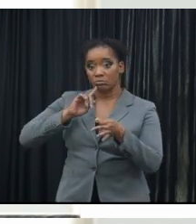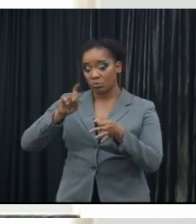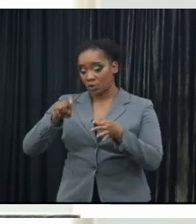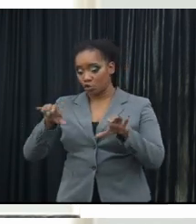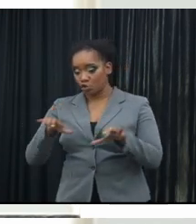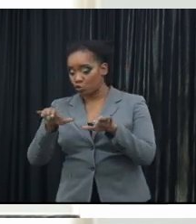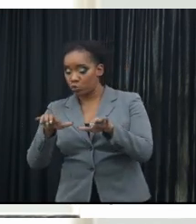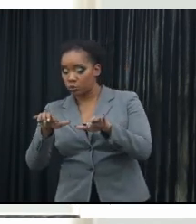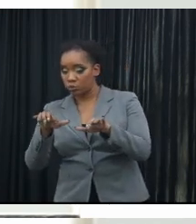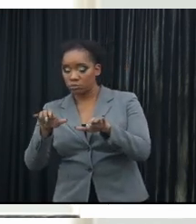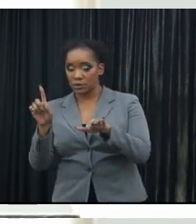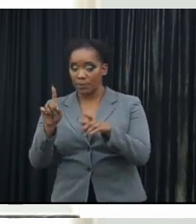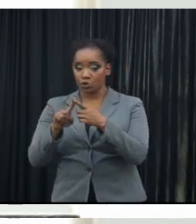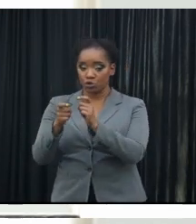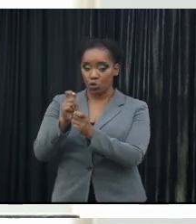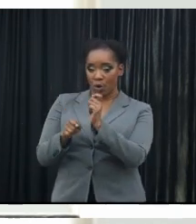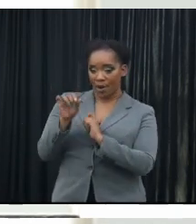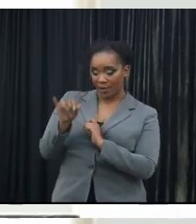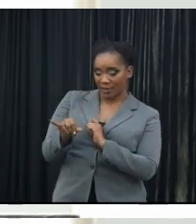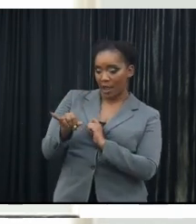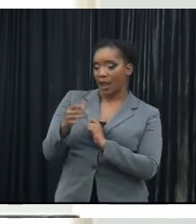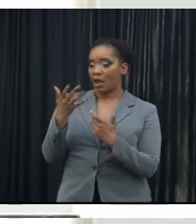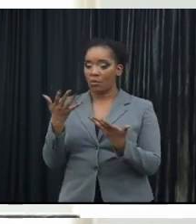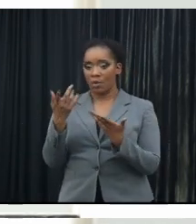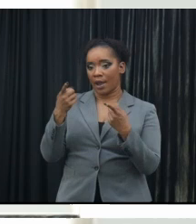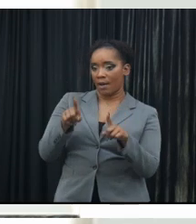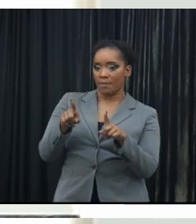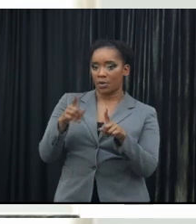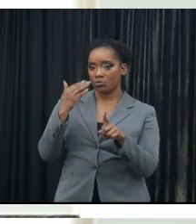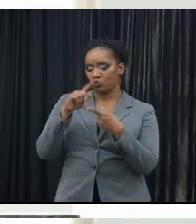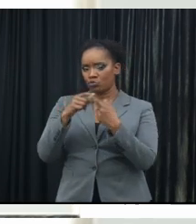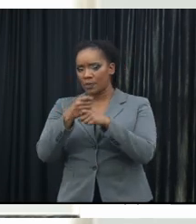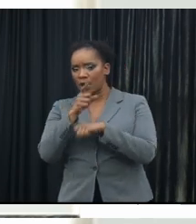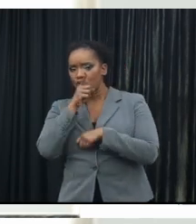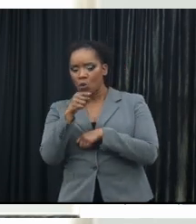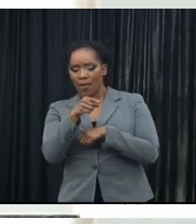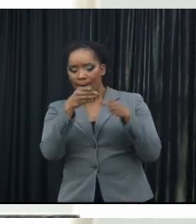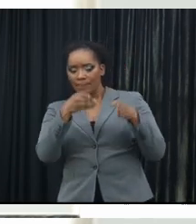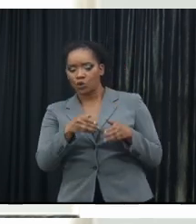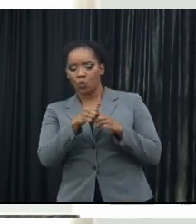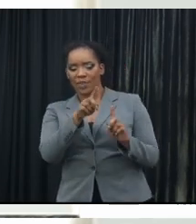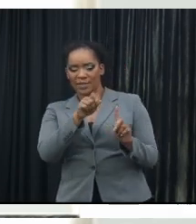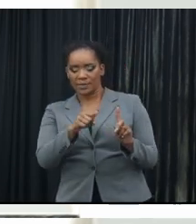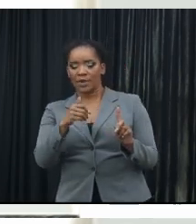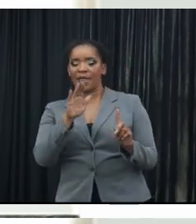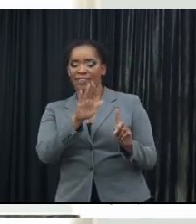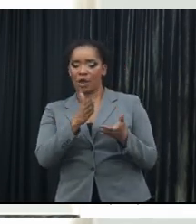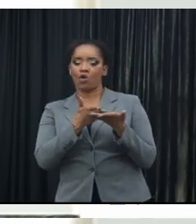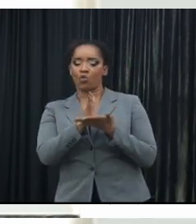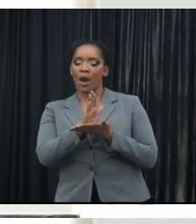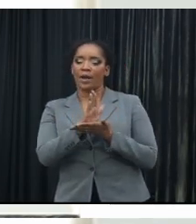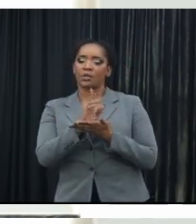to be taken, what happened, and to make sure that the individual with disabilities, that their rights are adequately